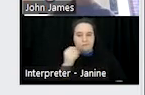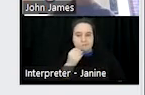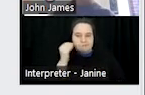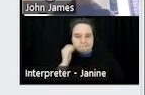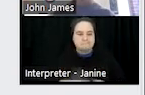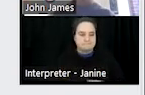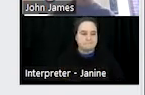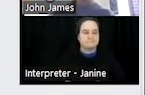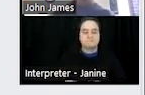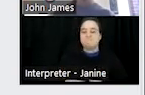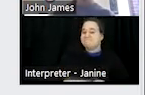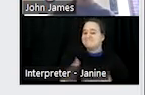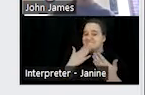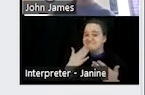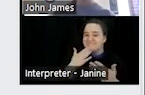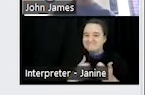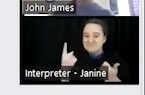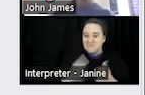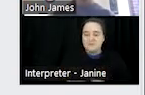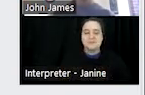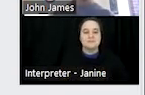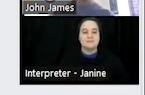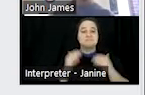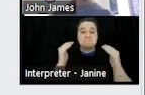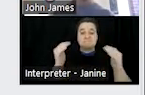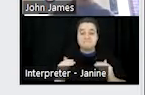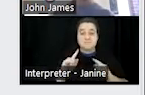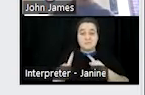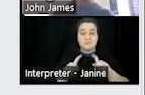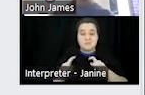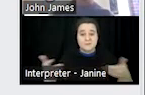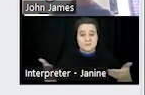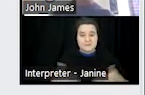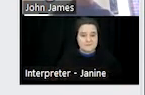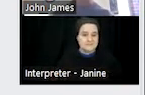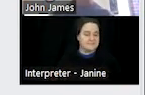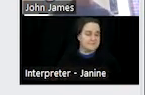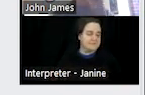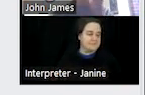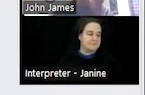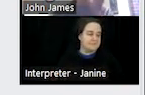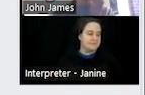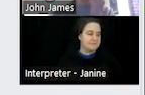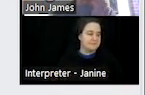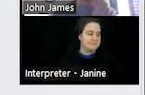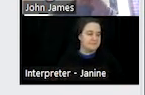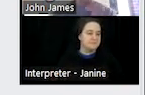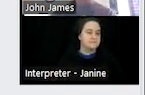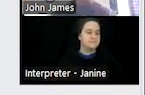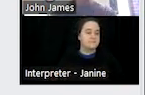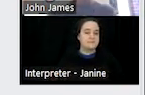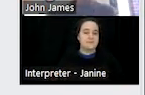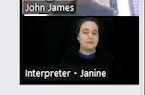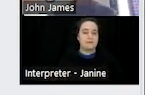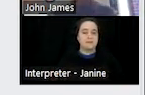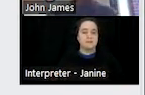Thank you, everyone. We're going to go to our next question. What are campus